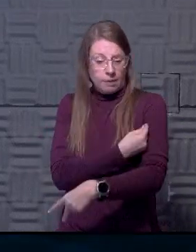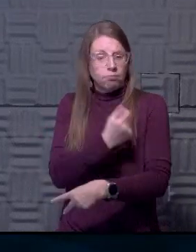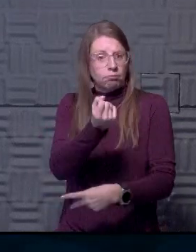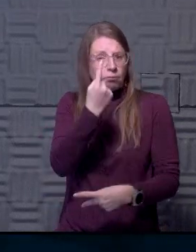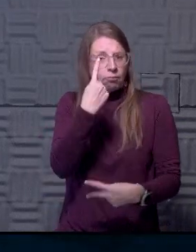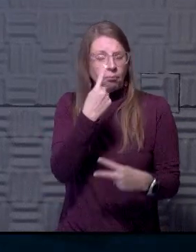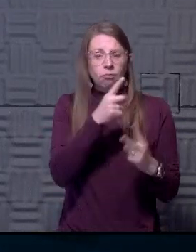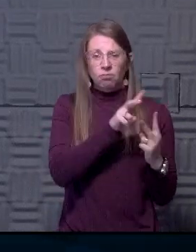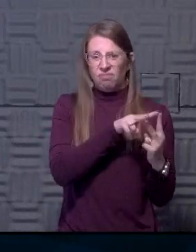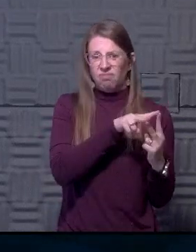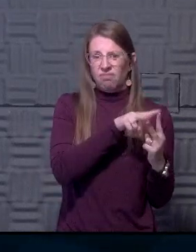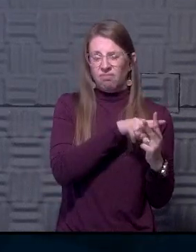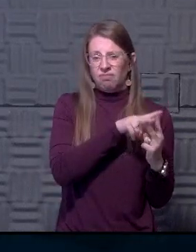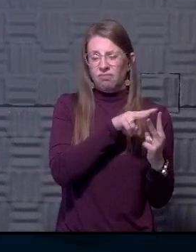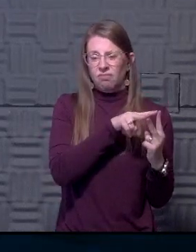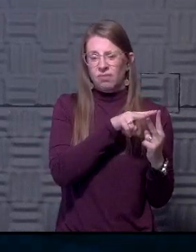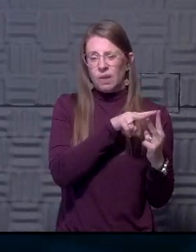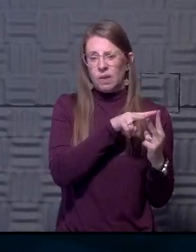the